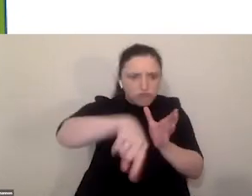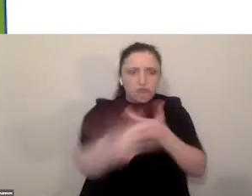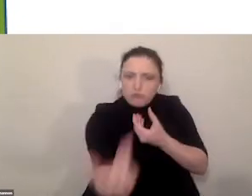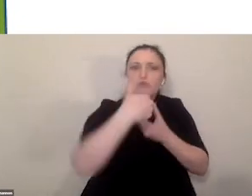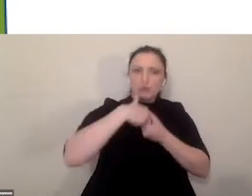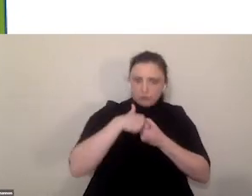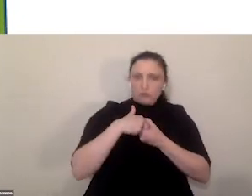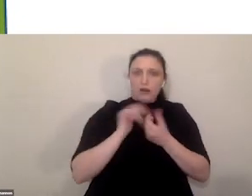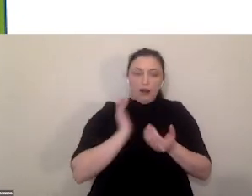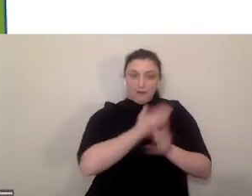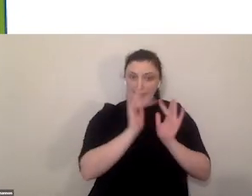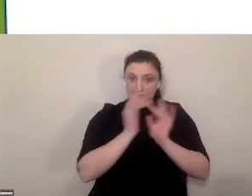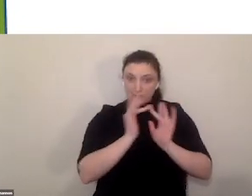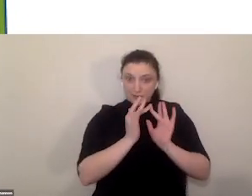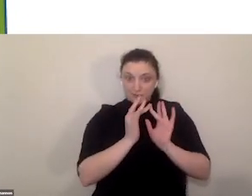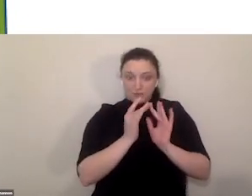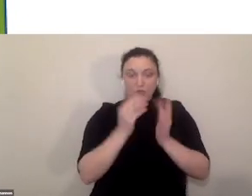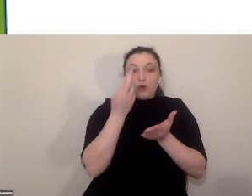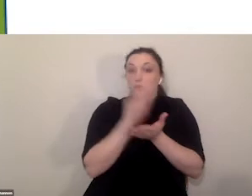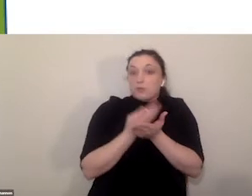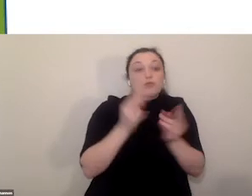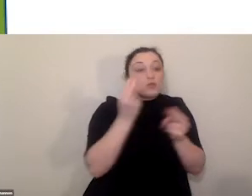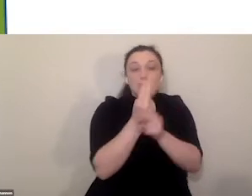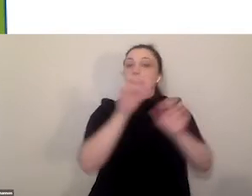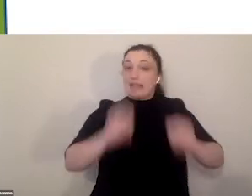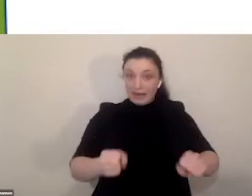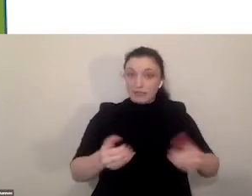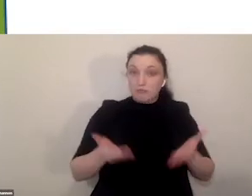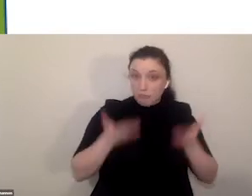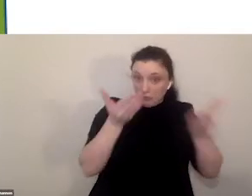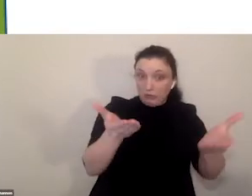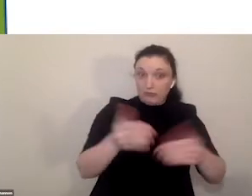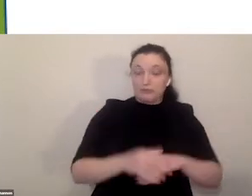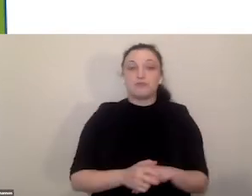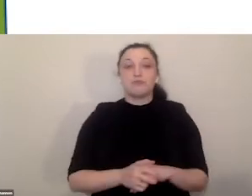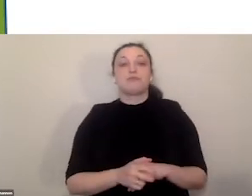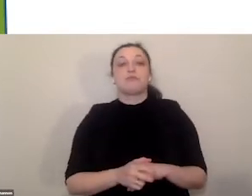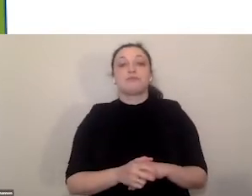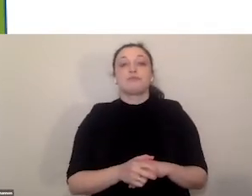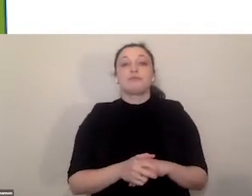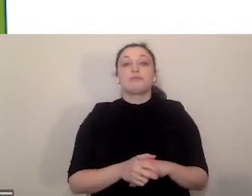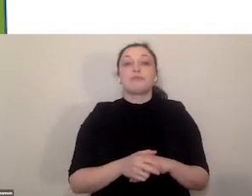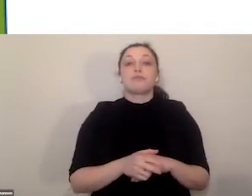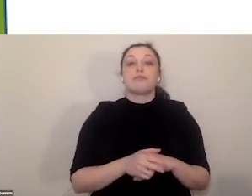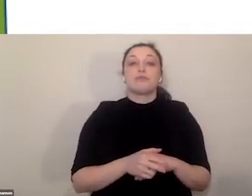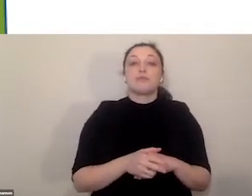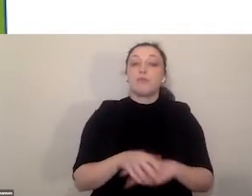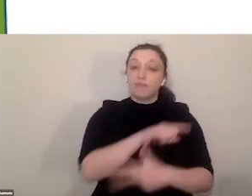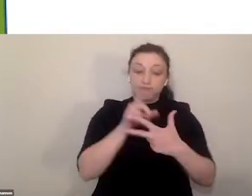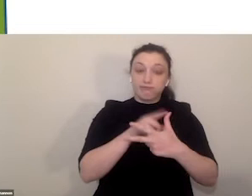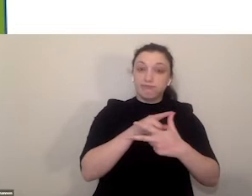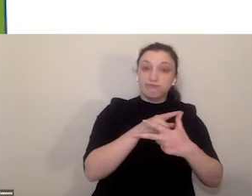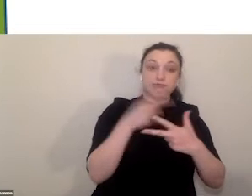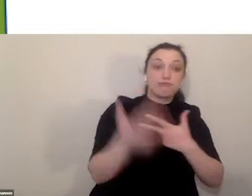We bring them and attract them to our network. And then once they're members of our network, they're